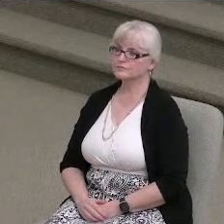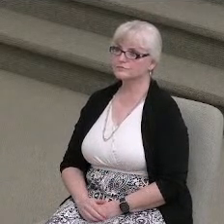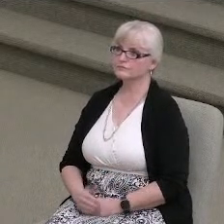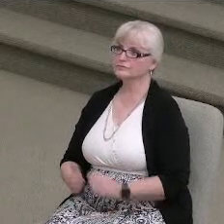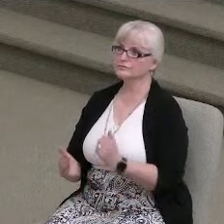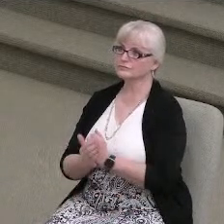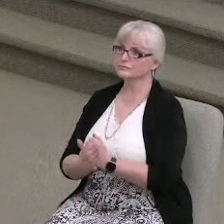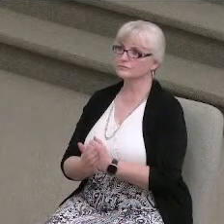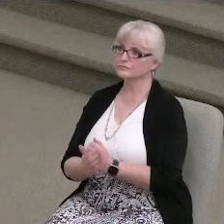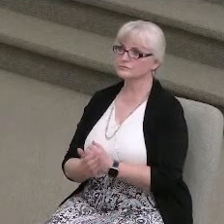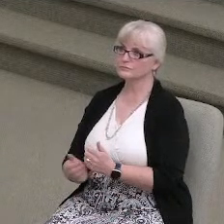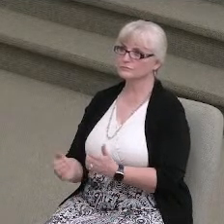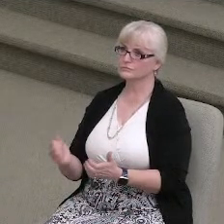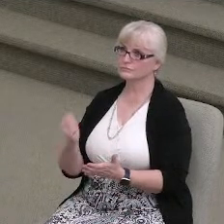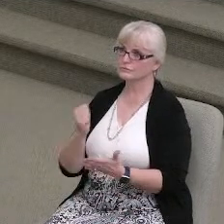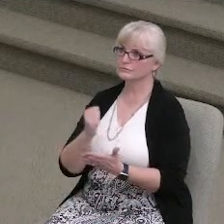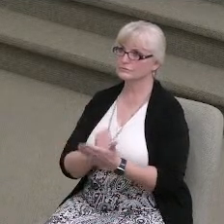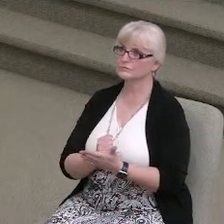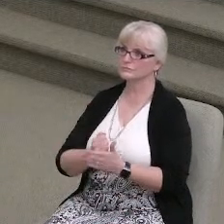all.